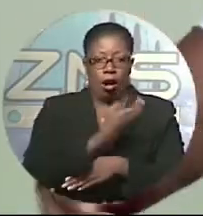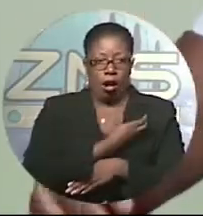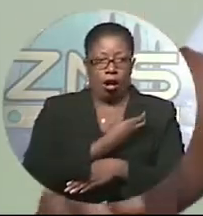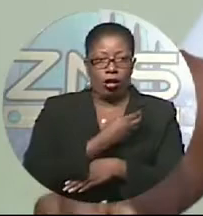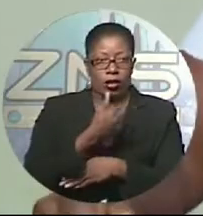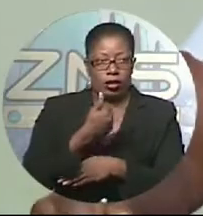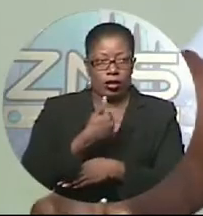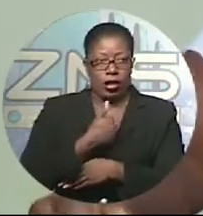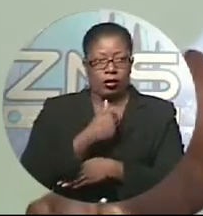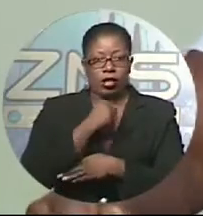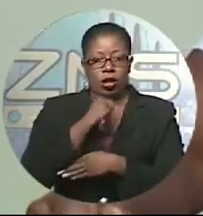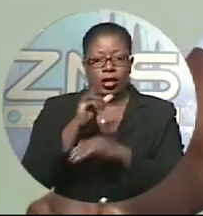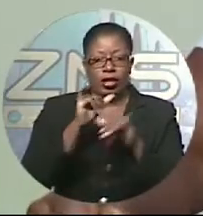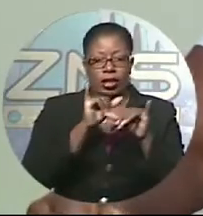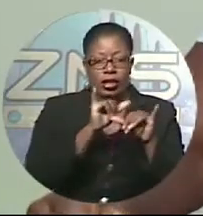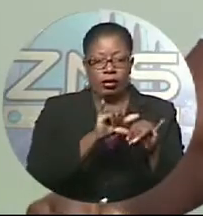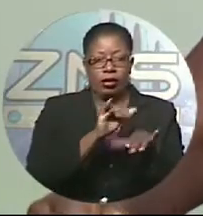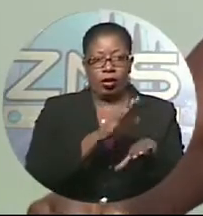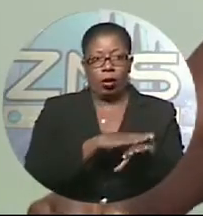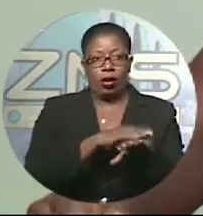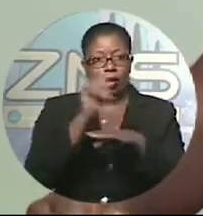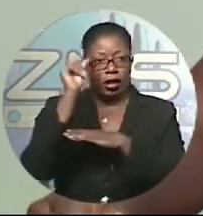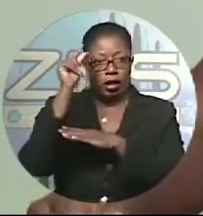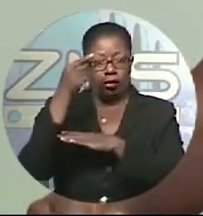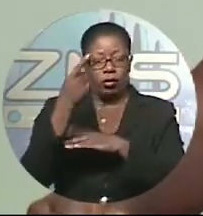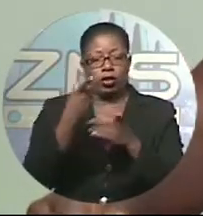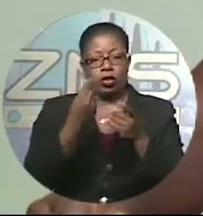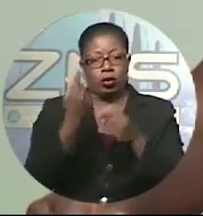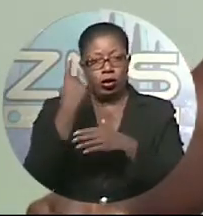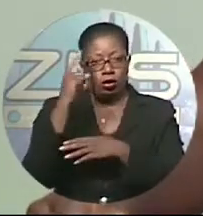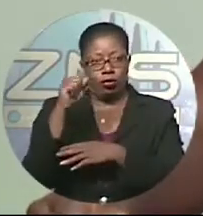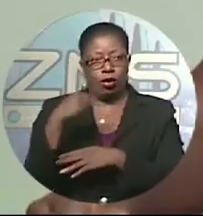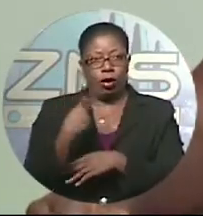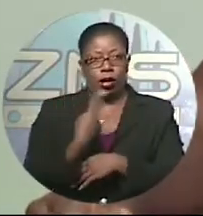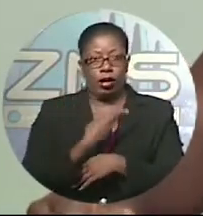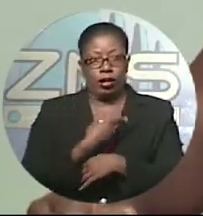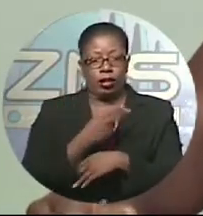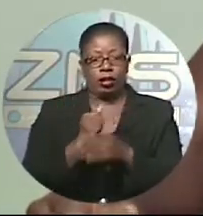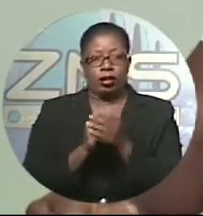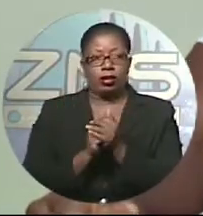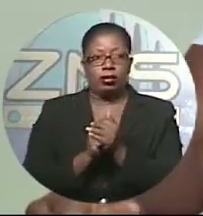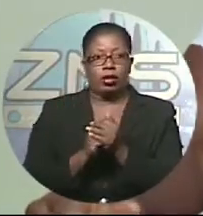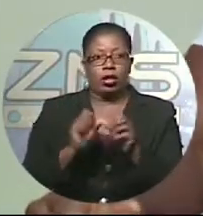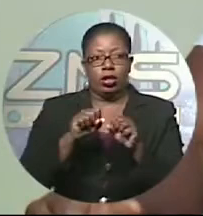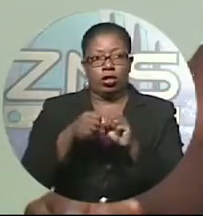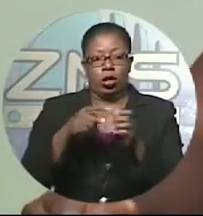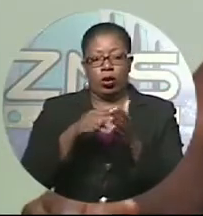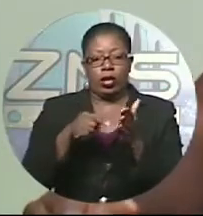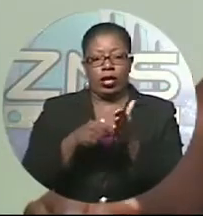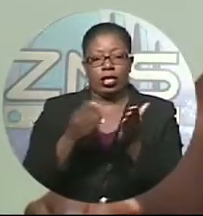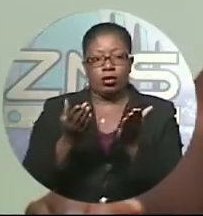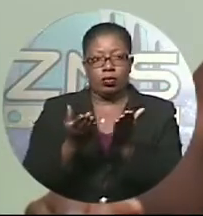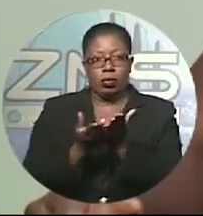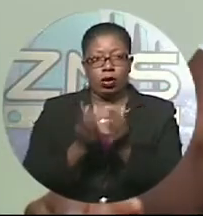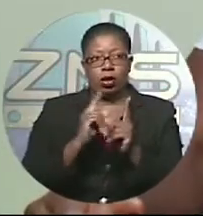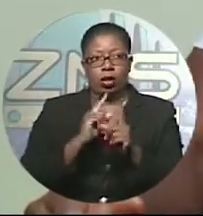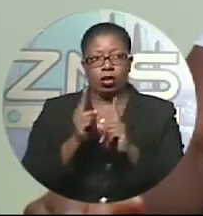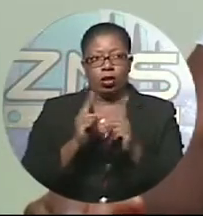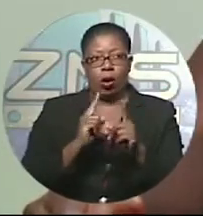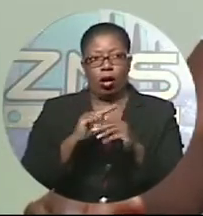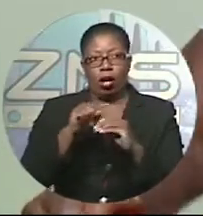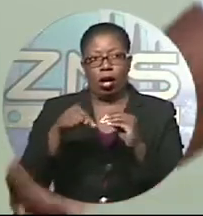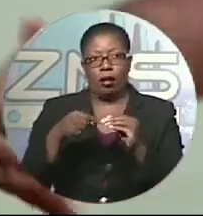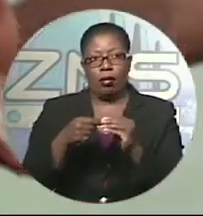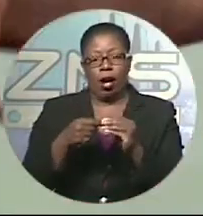and not lean on the government to do for us. And so this book is talking about